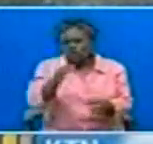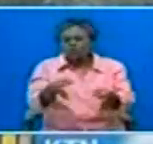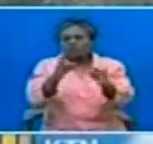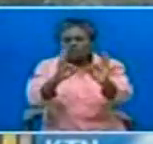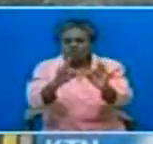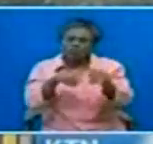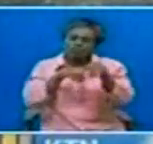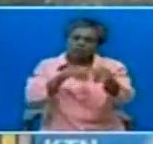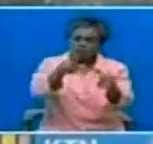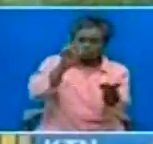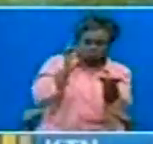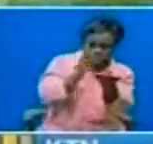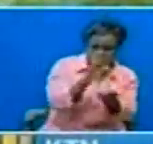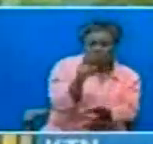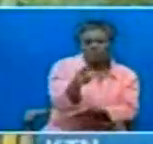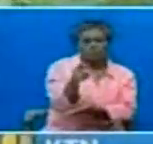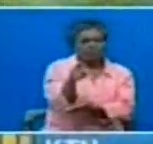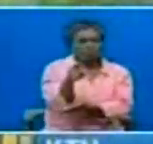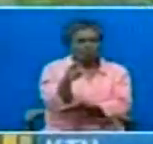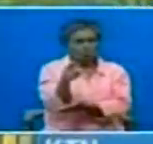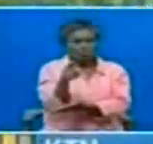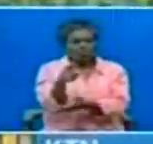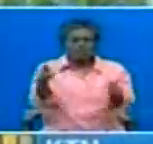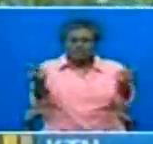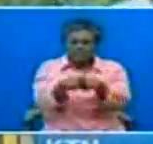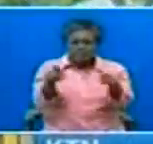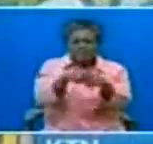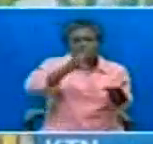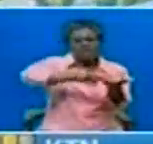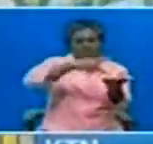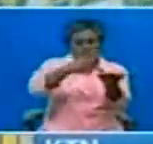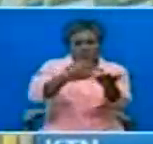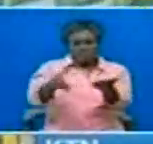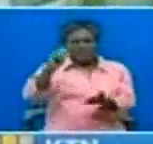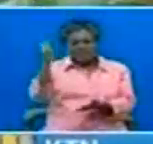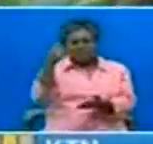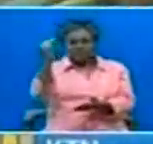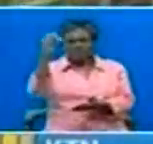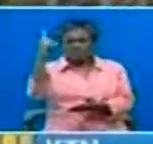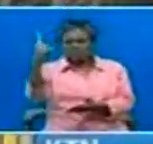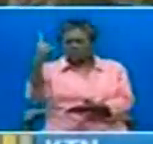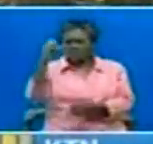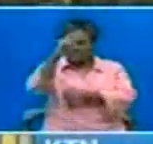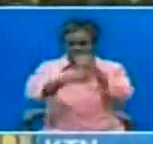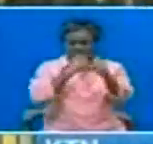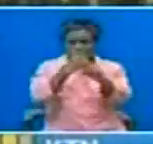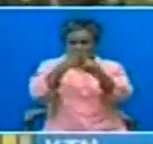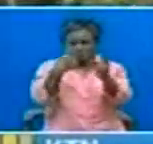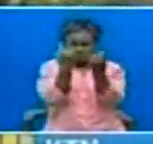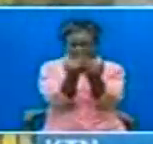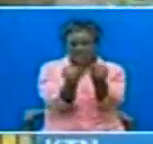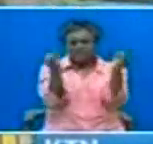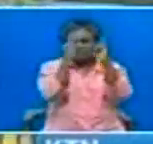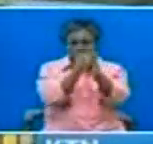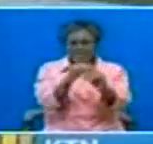in tow to kick you out. As prestigious and as resourceful as land is, 51 years on since the country gained